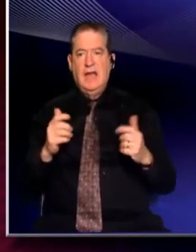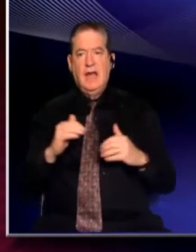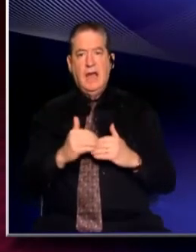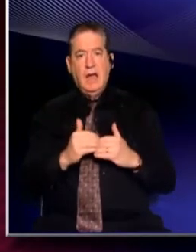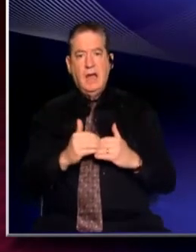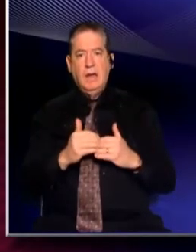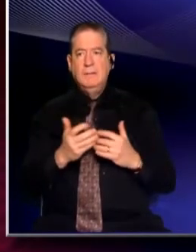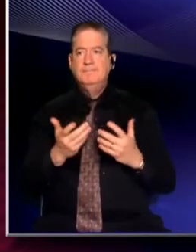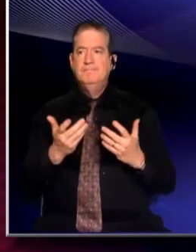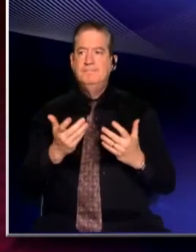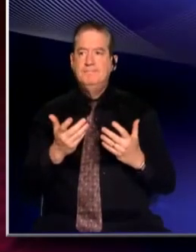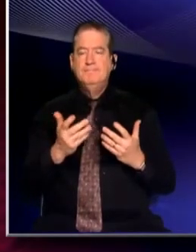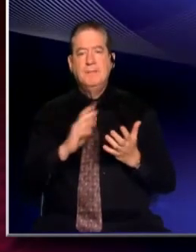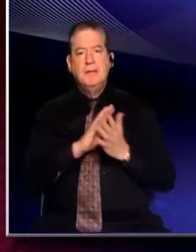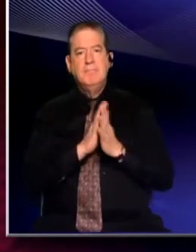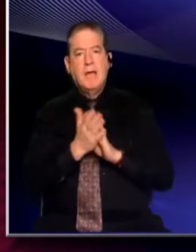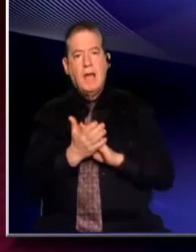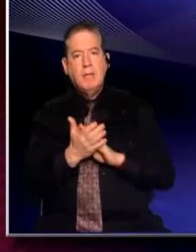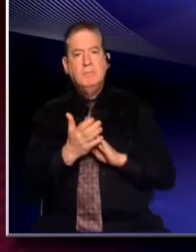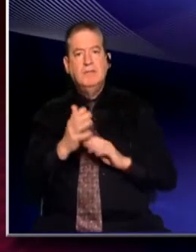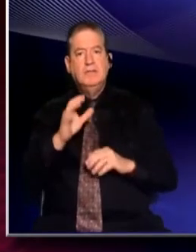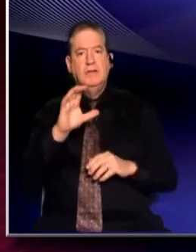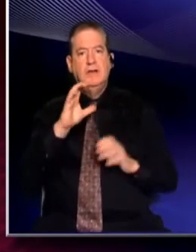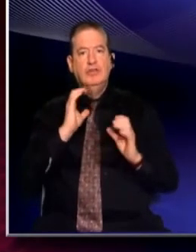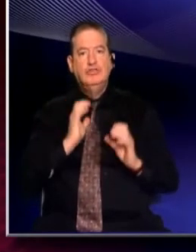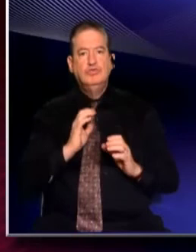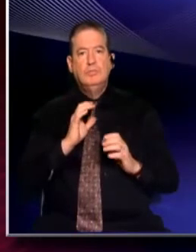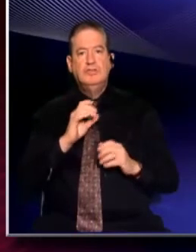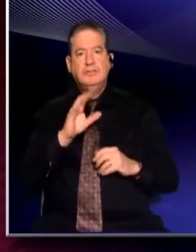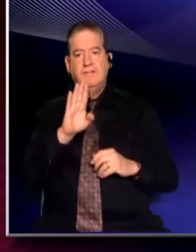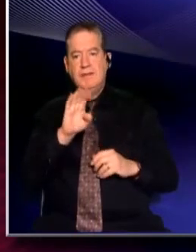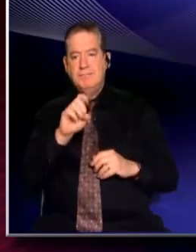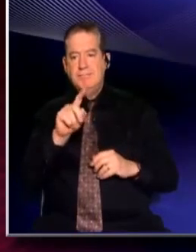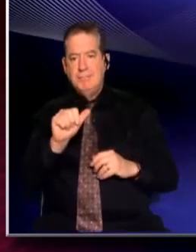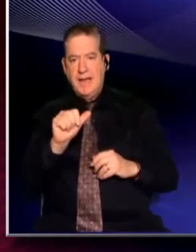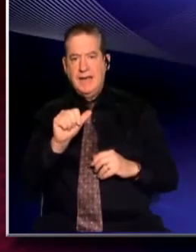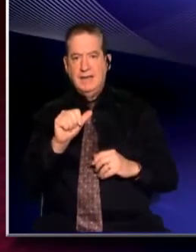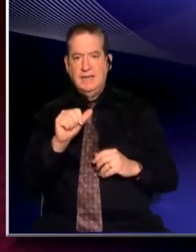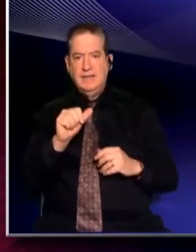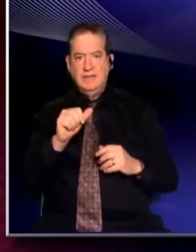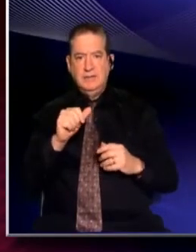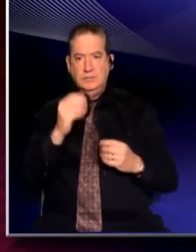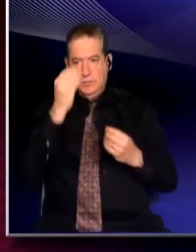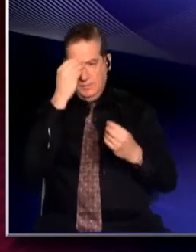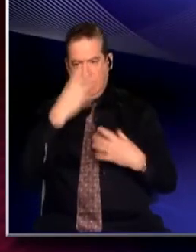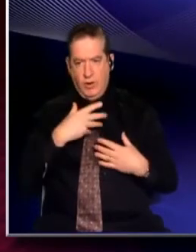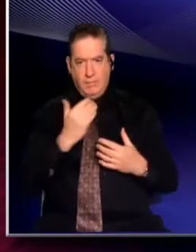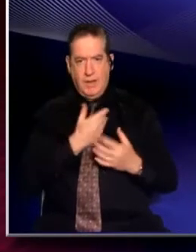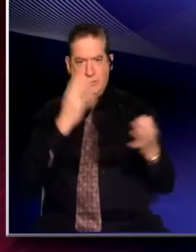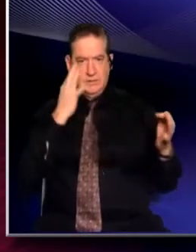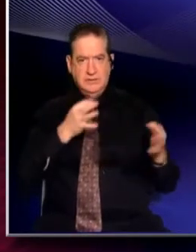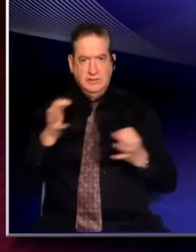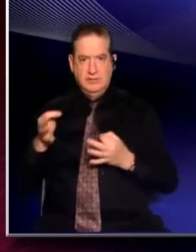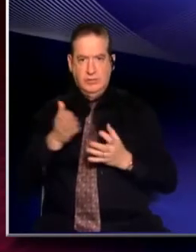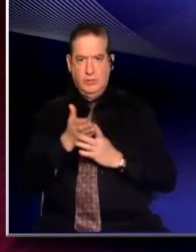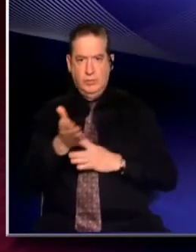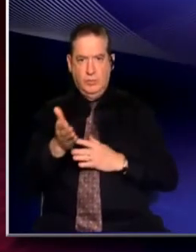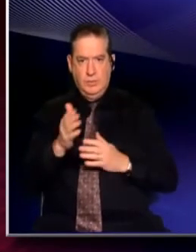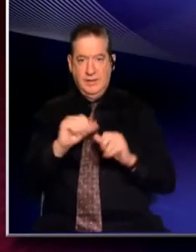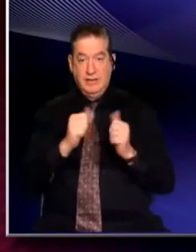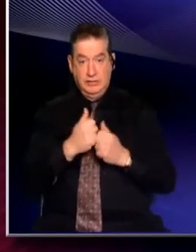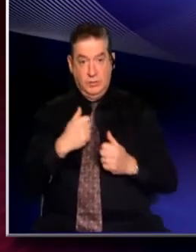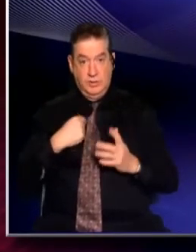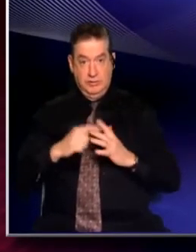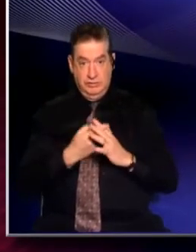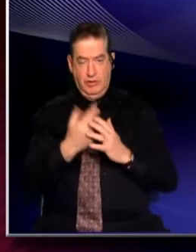becoming consumers of data to inform our decisions throughout the agency. When I first started, I implemented 3